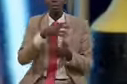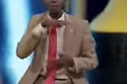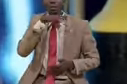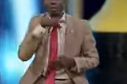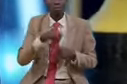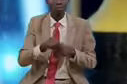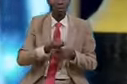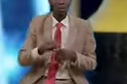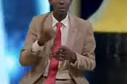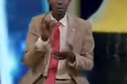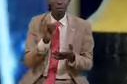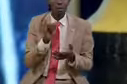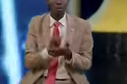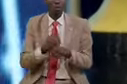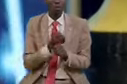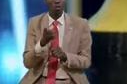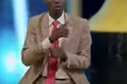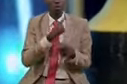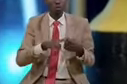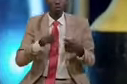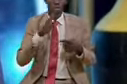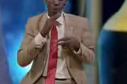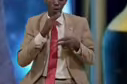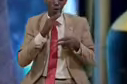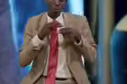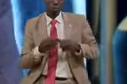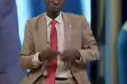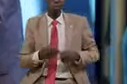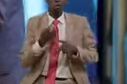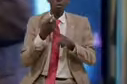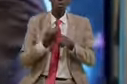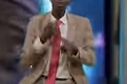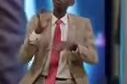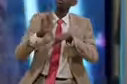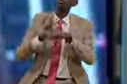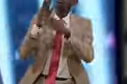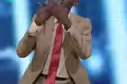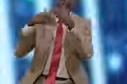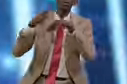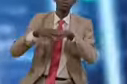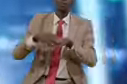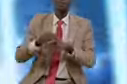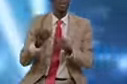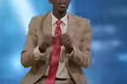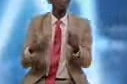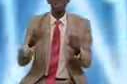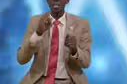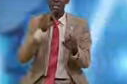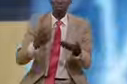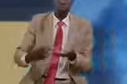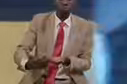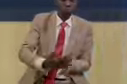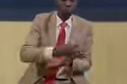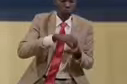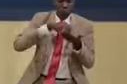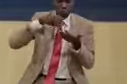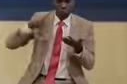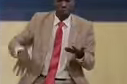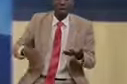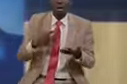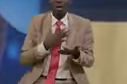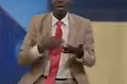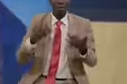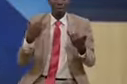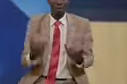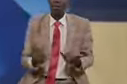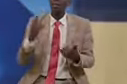made you come short of the glory of God, everything is taken away, and he has committed that word of